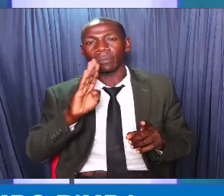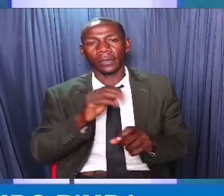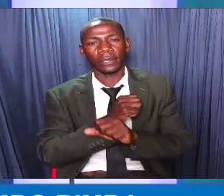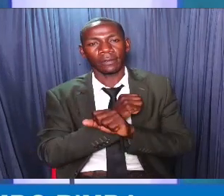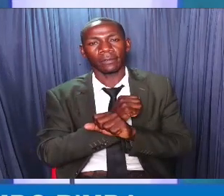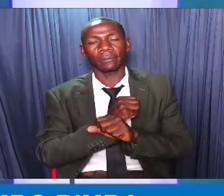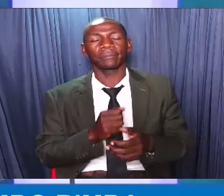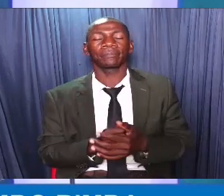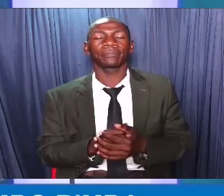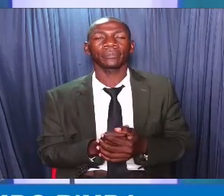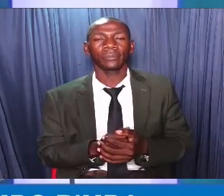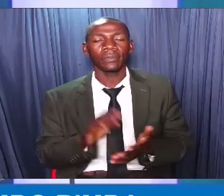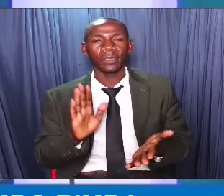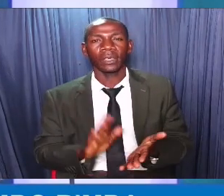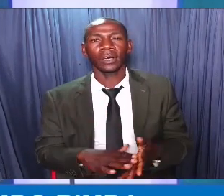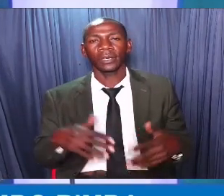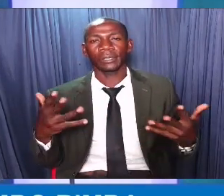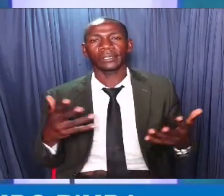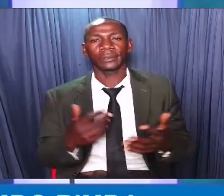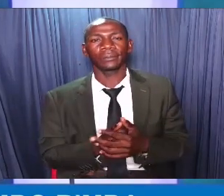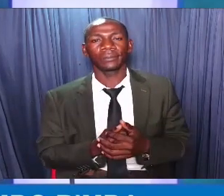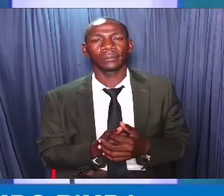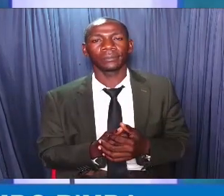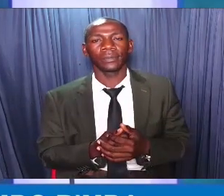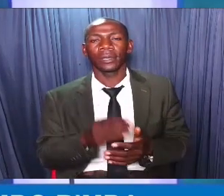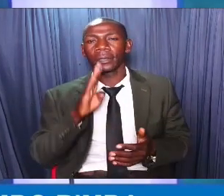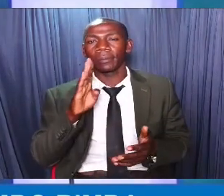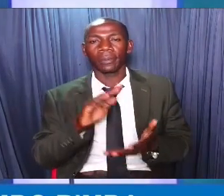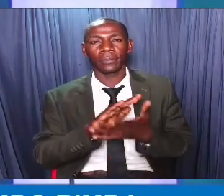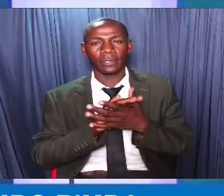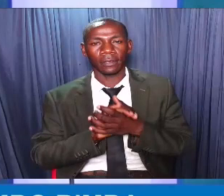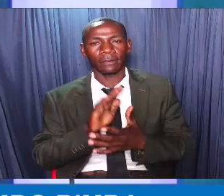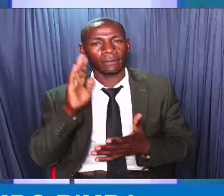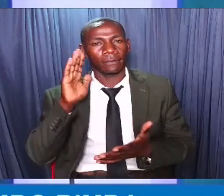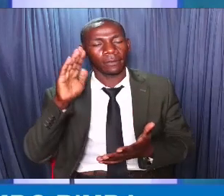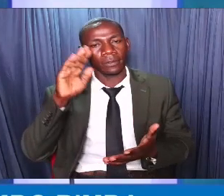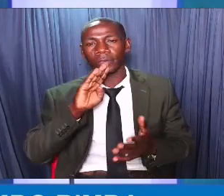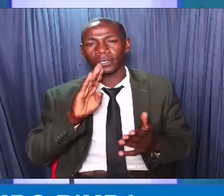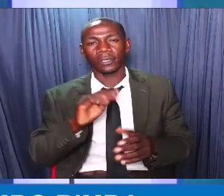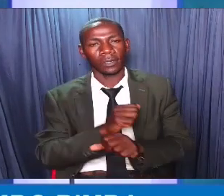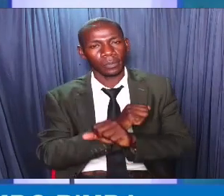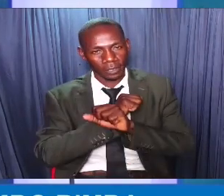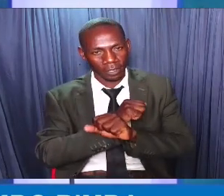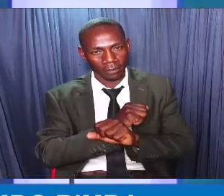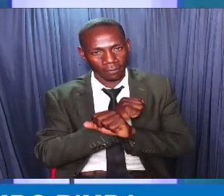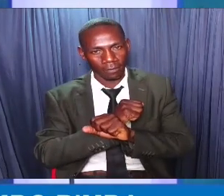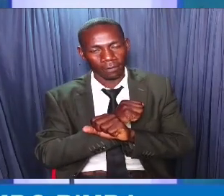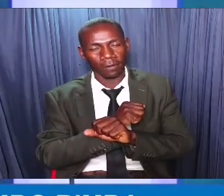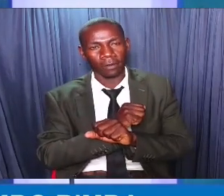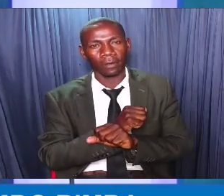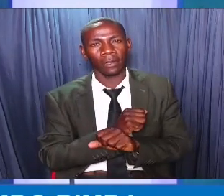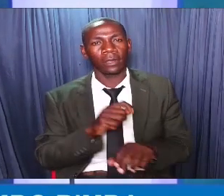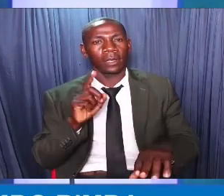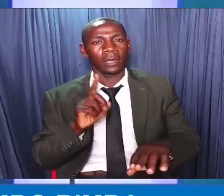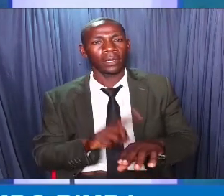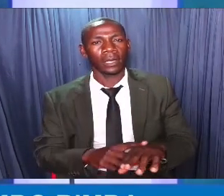You shall be safe. Hallelujah. Hallelujah. Utakuwa salama. You shall be safe. Utakuwa salama. You shall be safe. Ndio huu ni